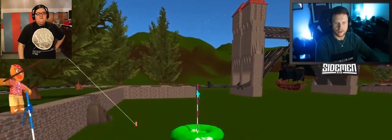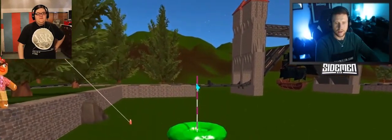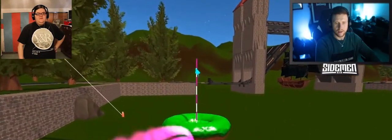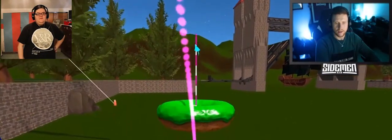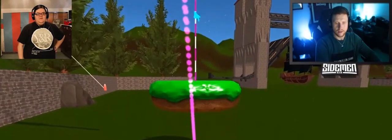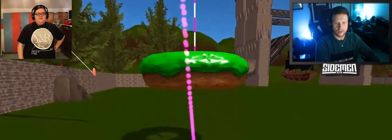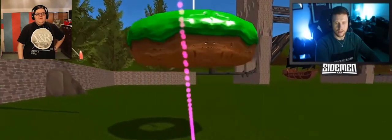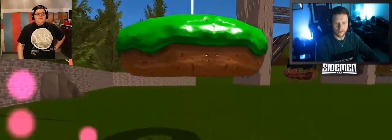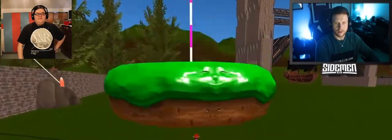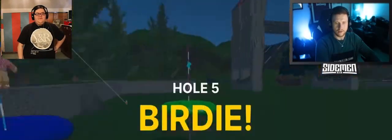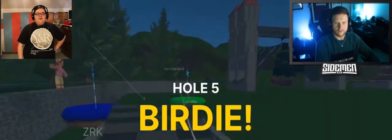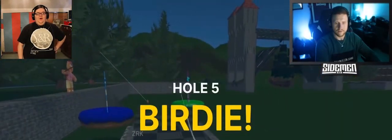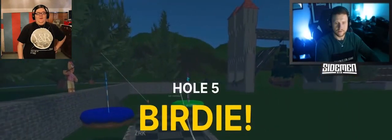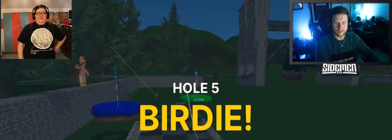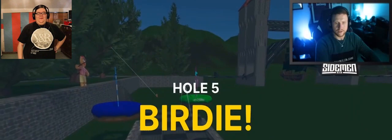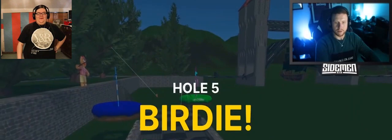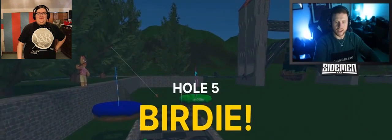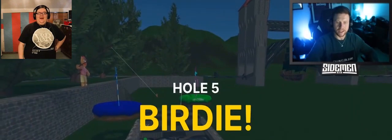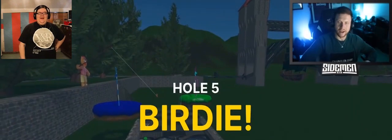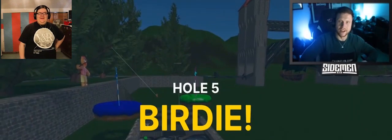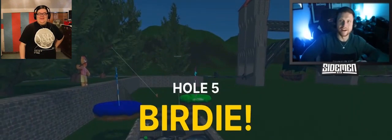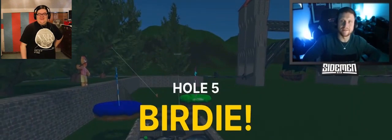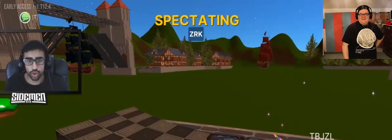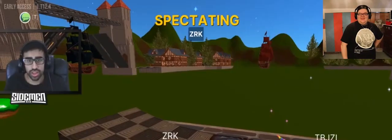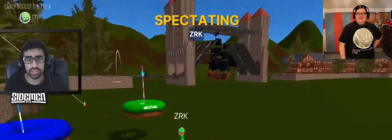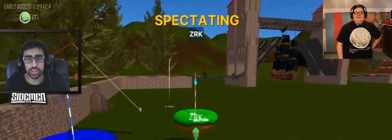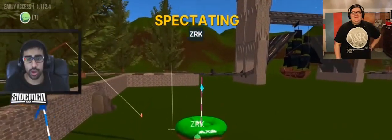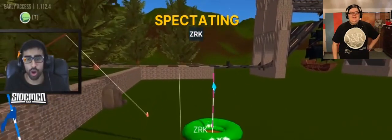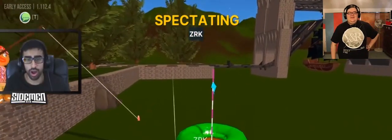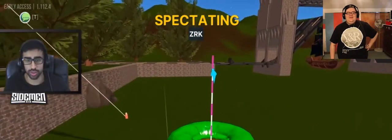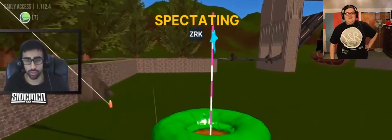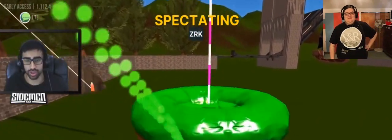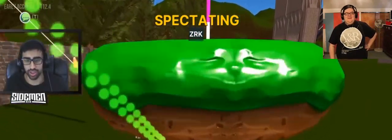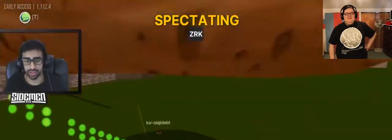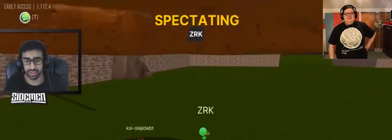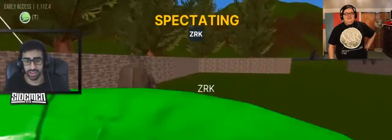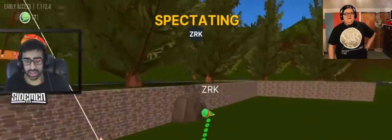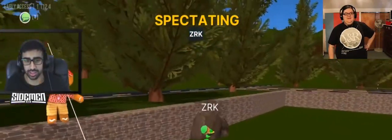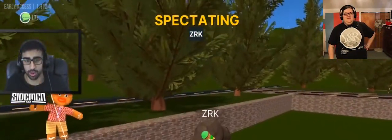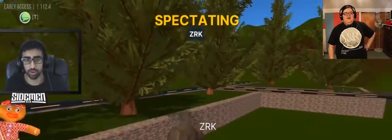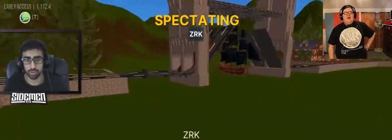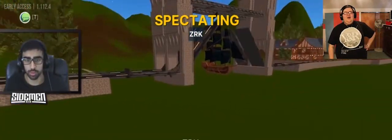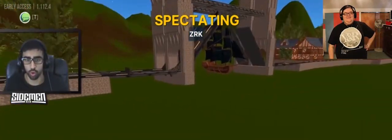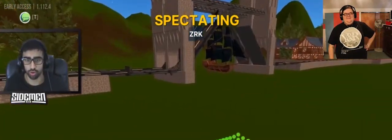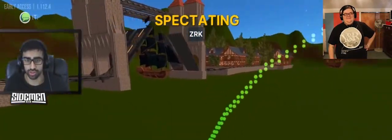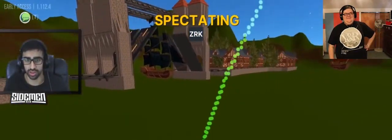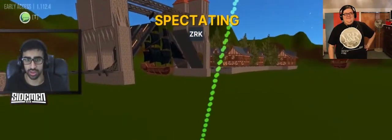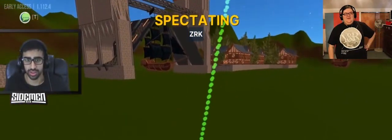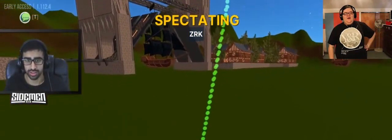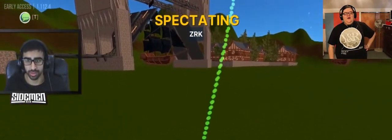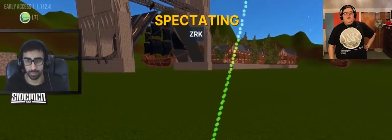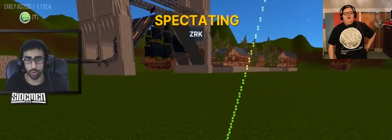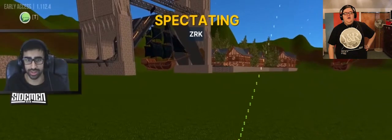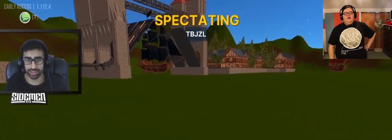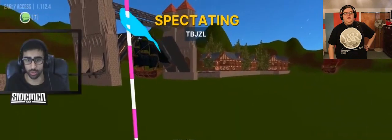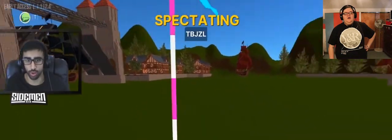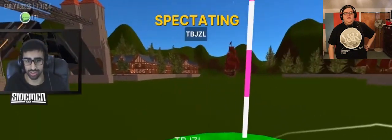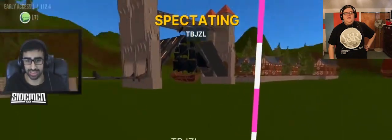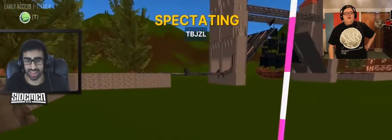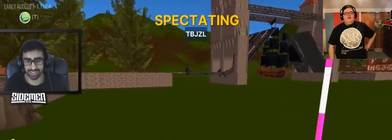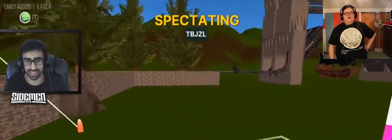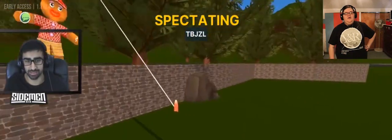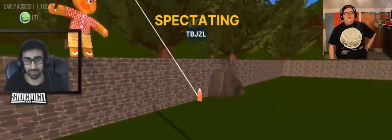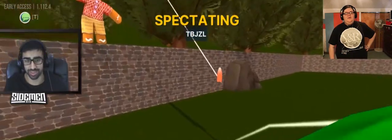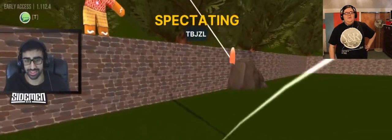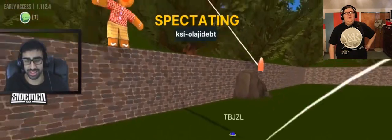Oh, I'm among. Oh, nice. Do you think, you know what? I just realized. There's supposed to be water. The boat is in the